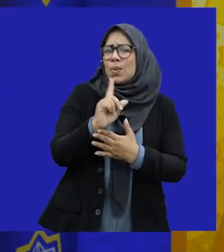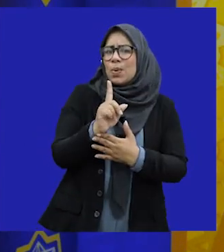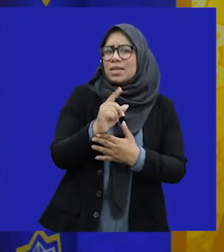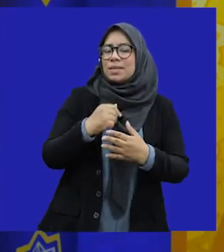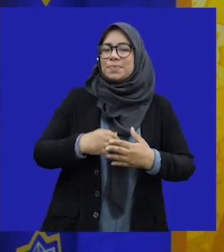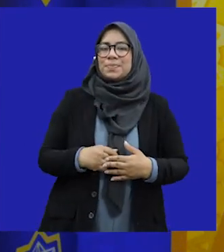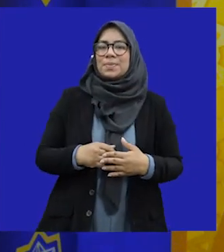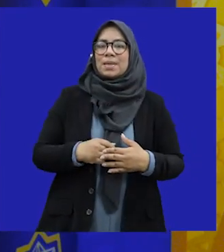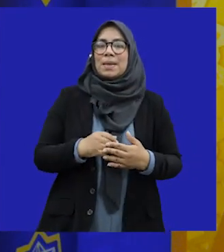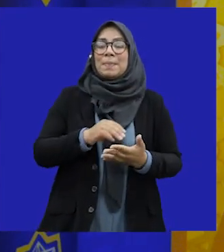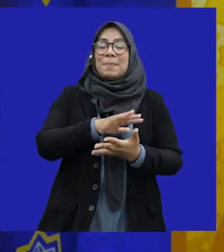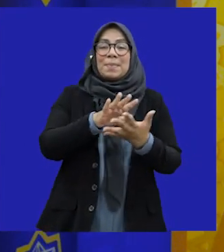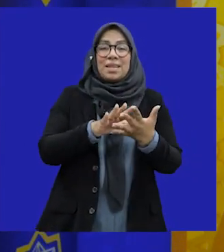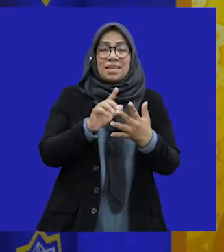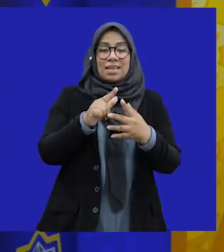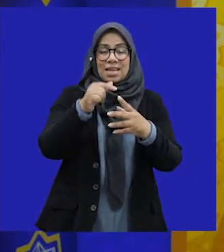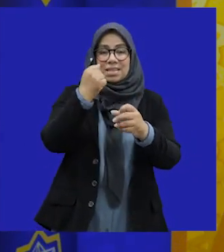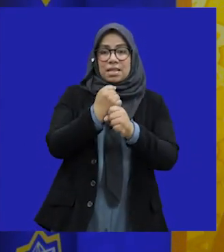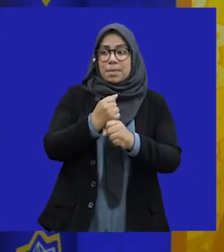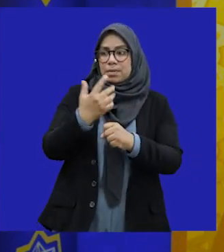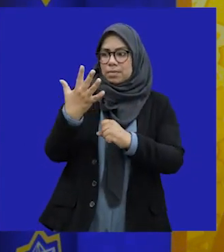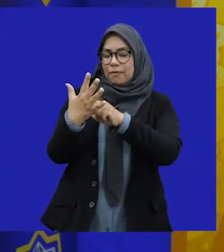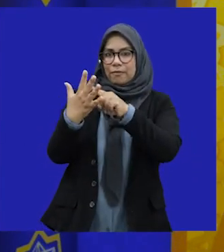mean that they cannot be left.